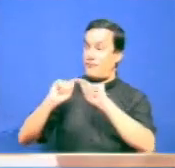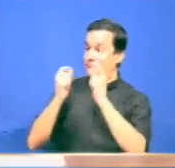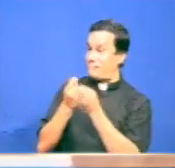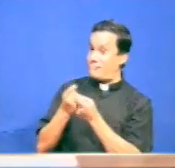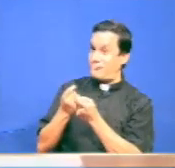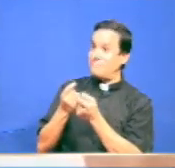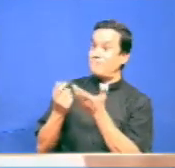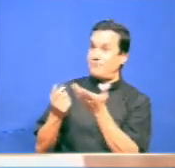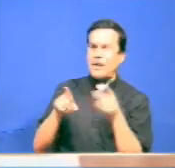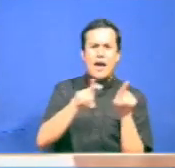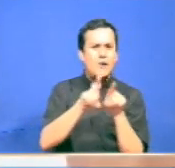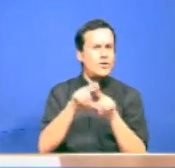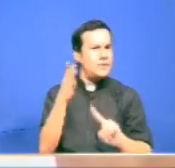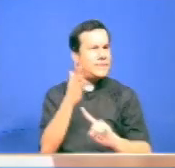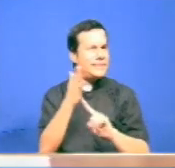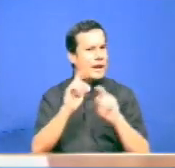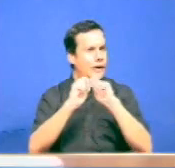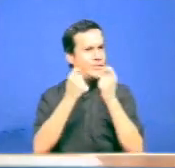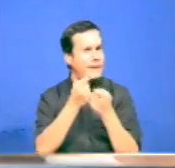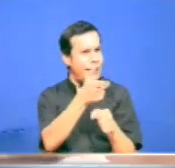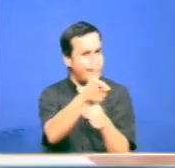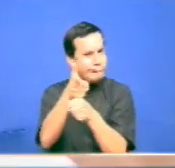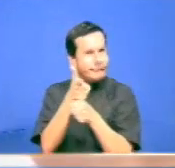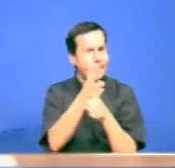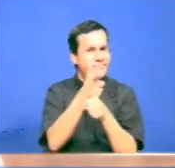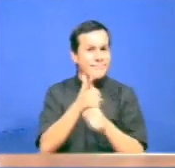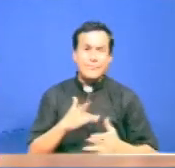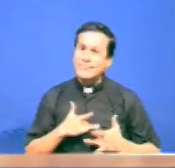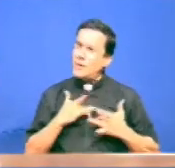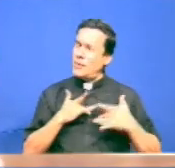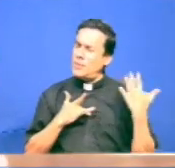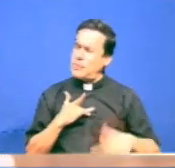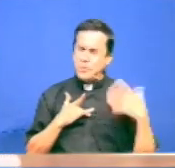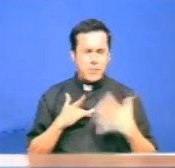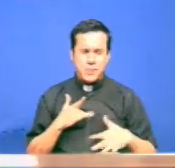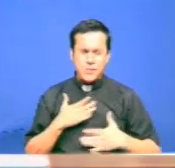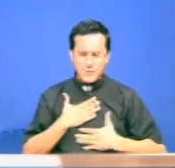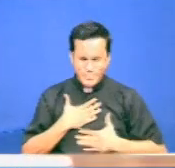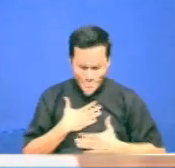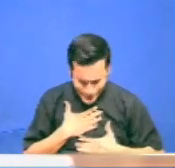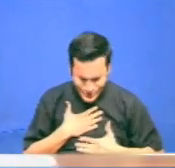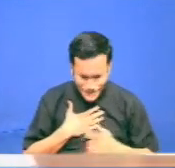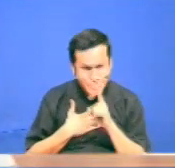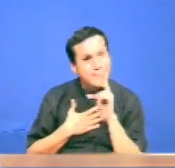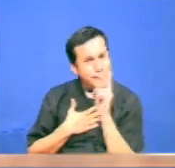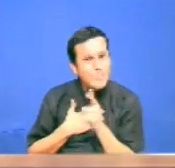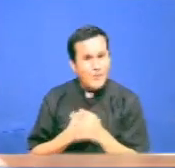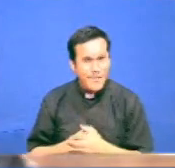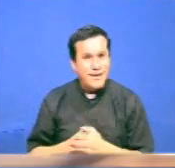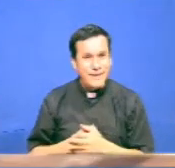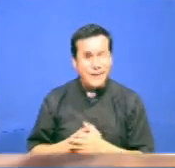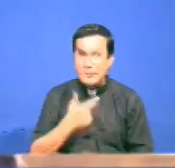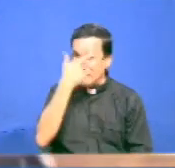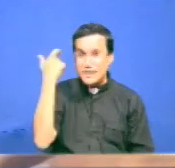technical team in this basilica, we feel honored. We feel honored because